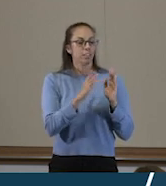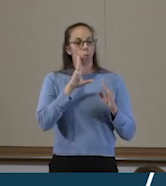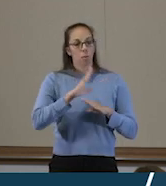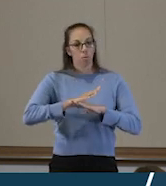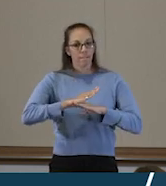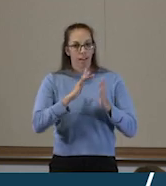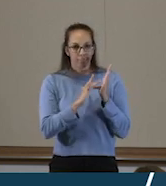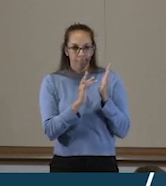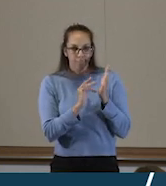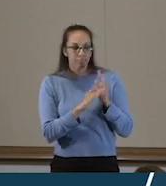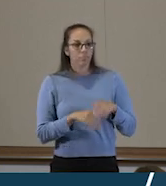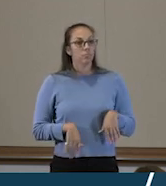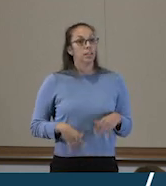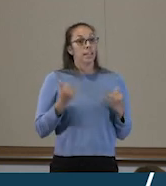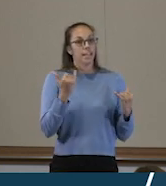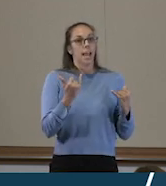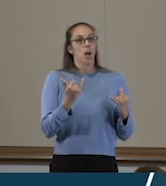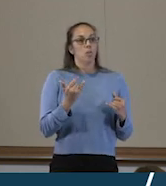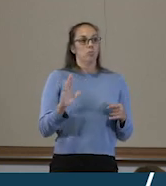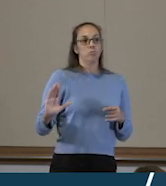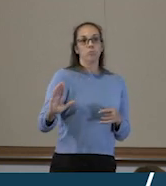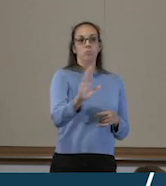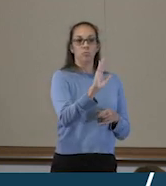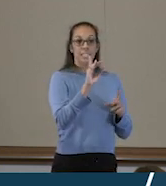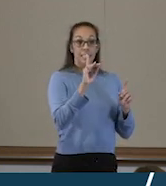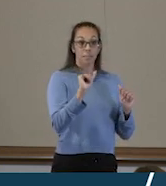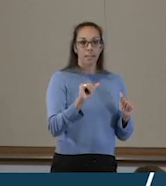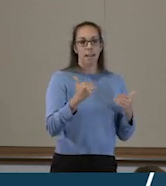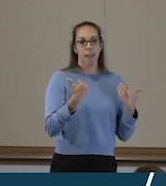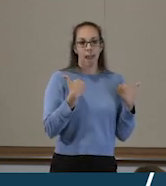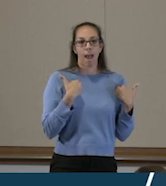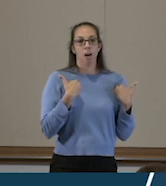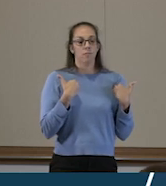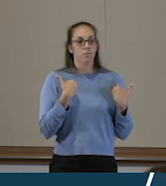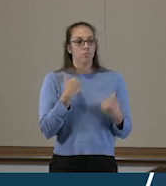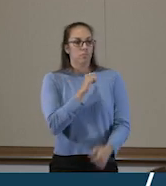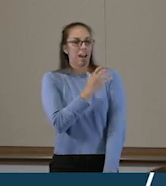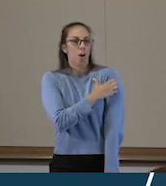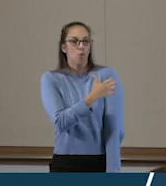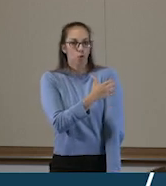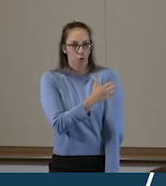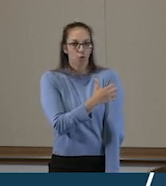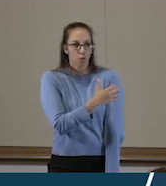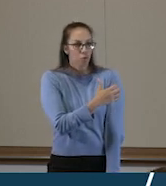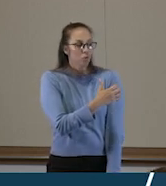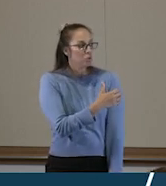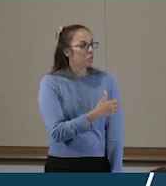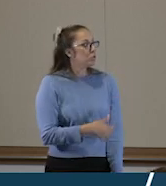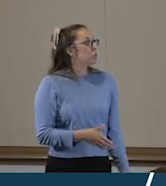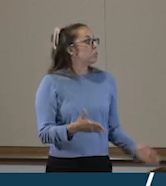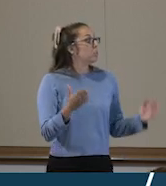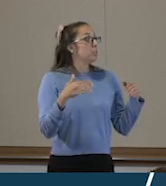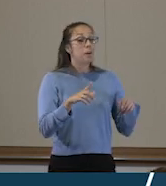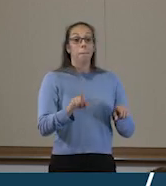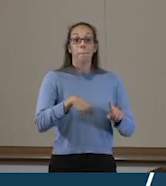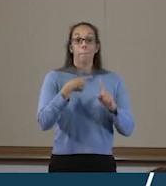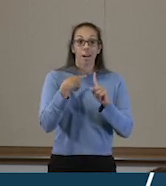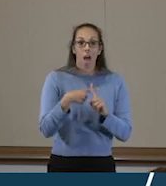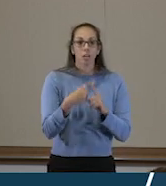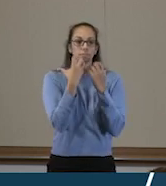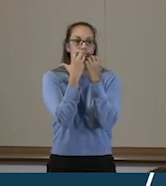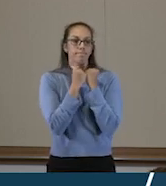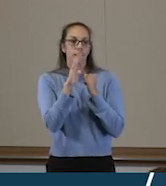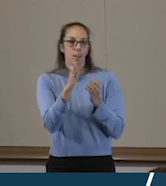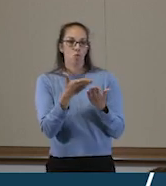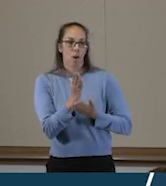the autonomy to exercise their own rights. It allows individuals with disabilities to preserve their rights. The rights aren't